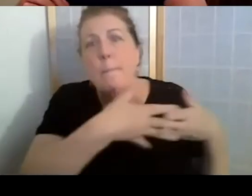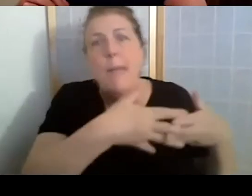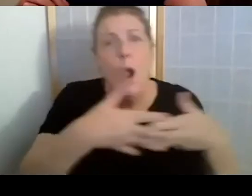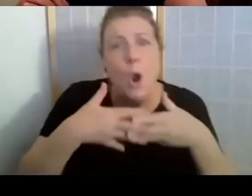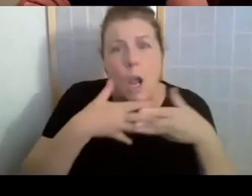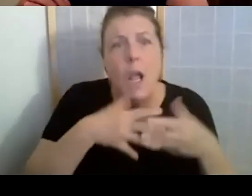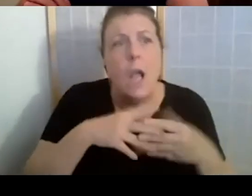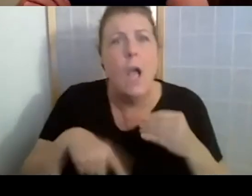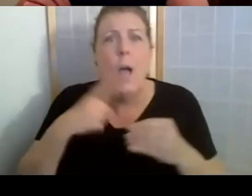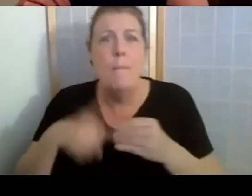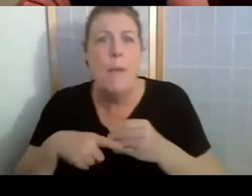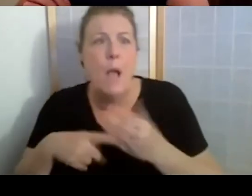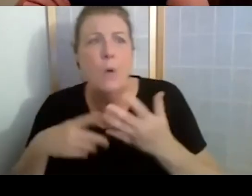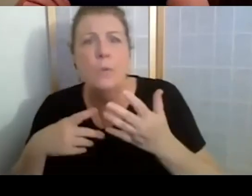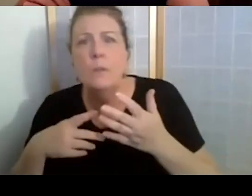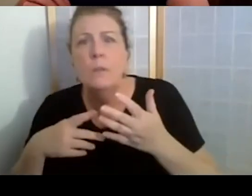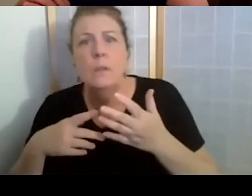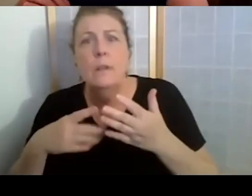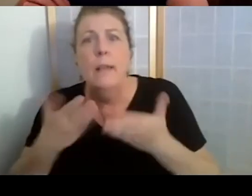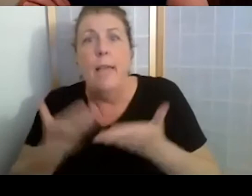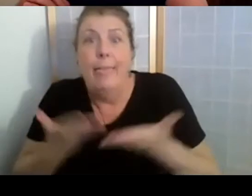you respect, hopefully. I think that,